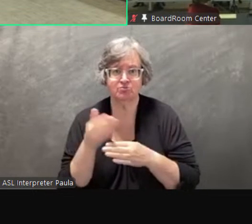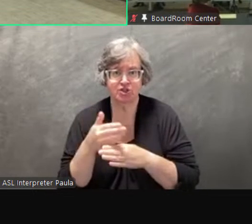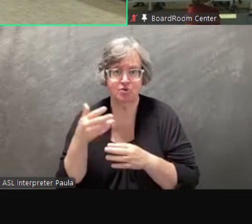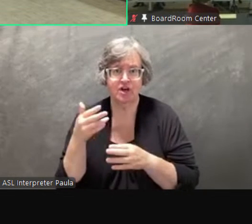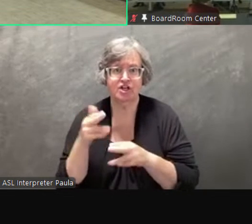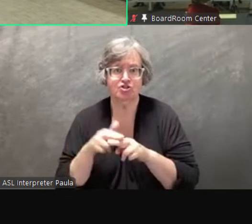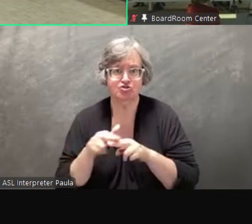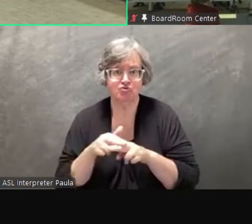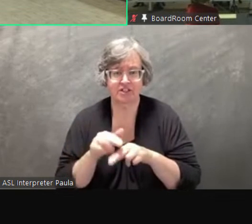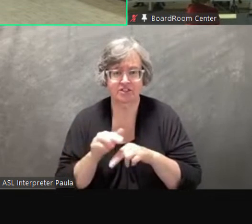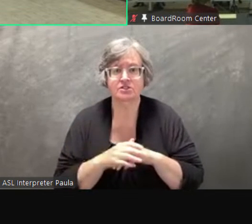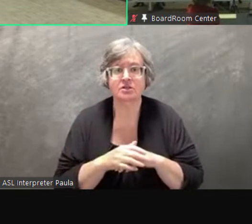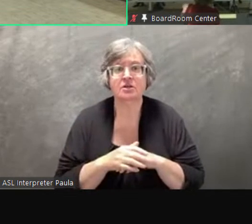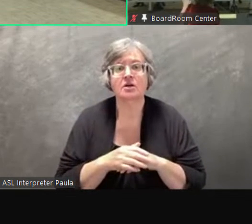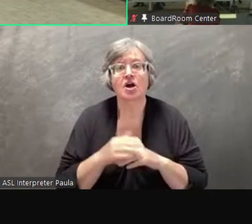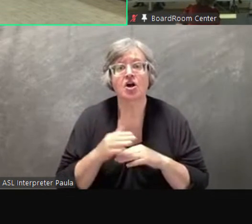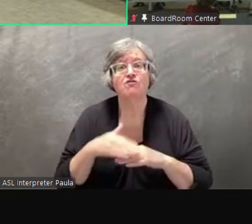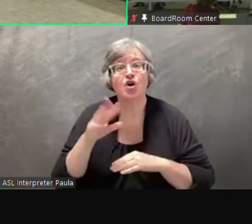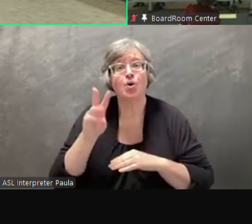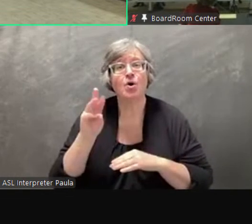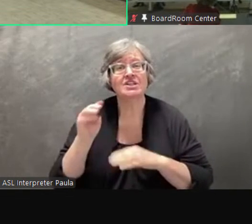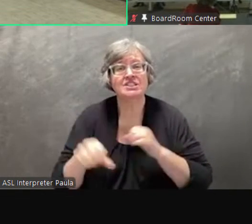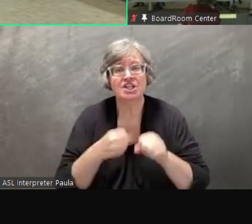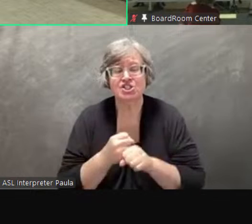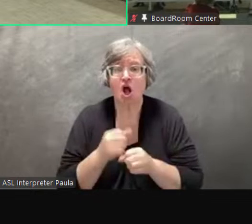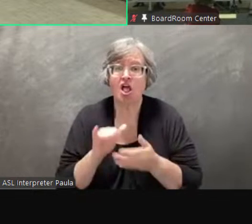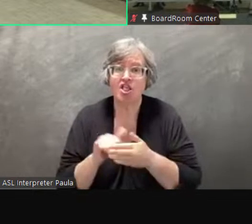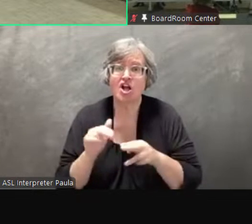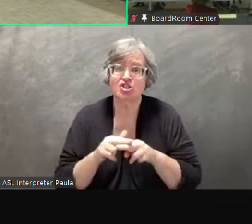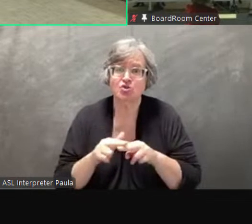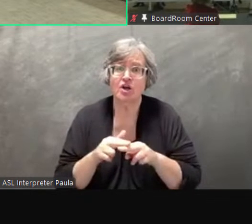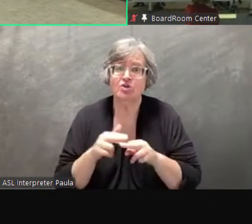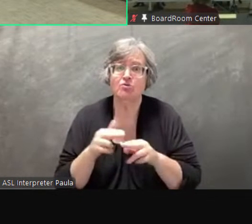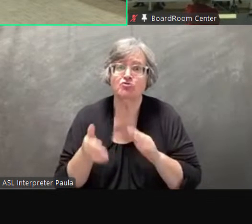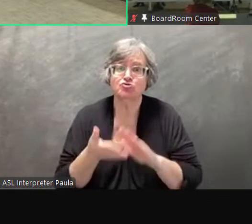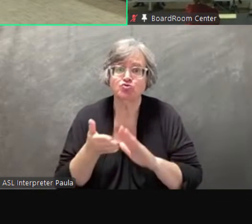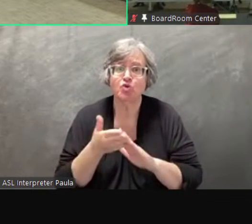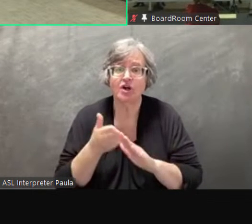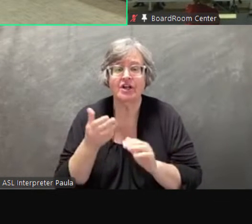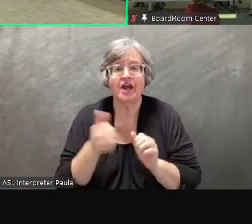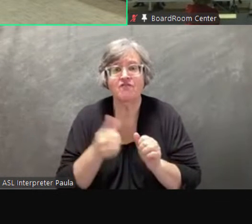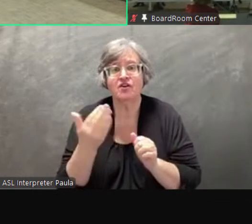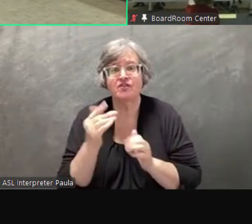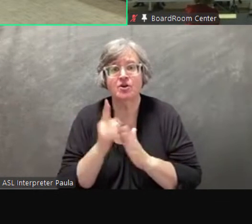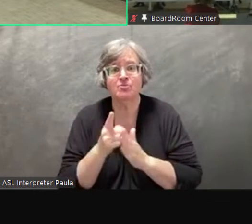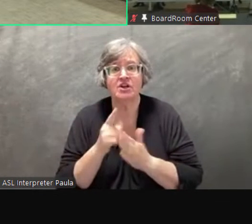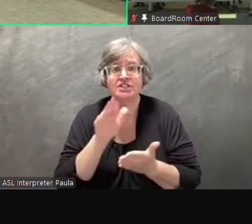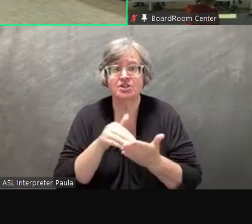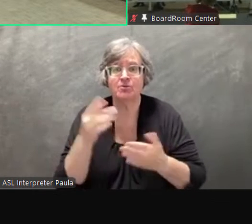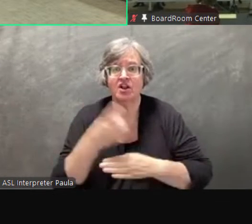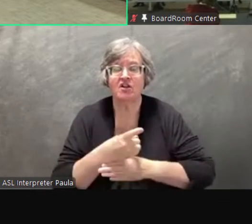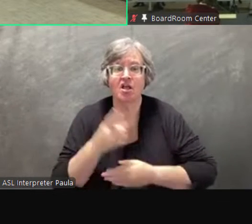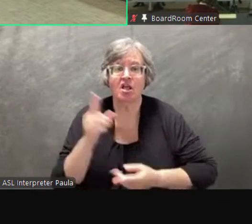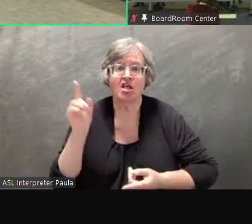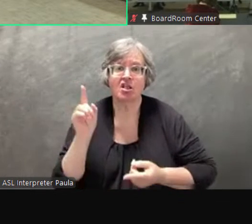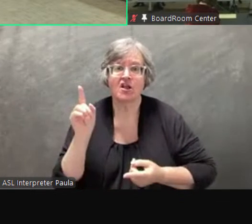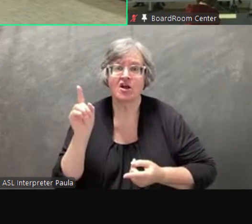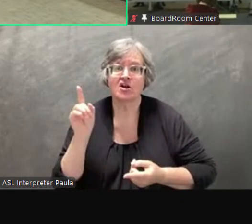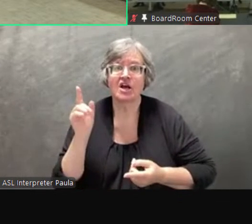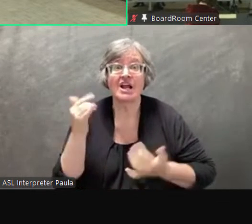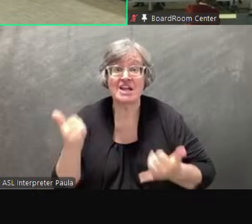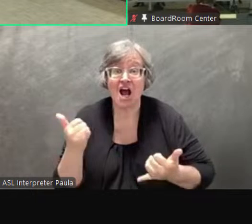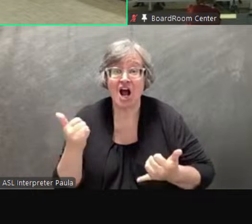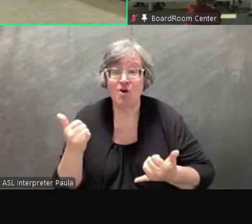60 years, this train had been running every 15 minutes midday, and they cut it to every 20